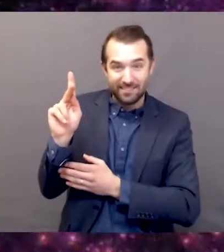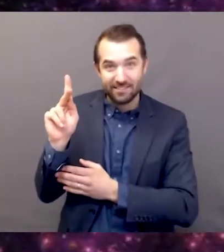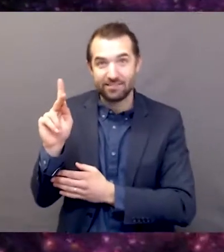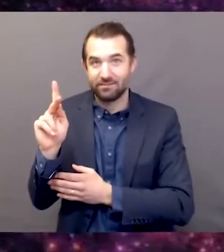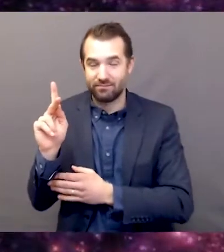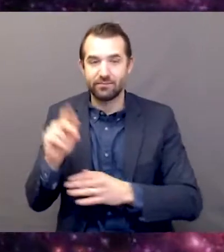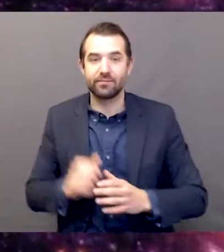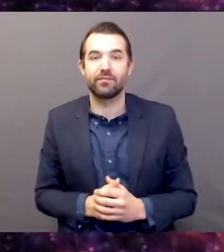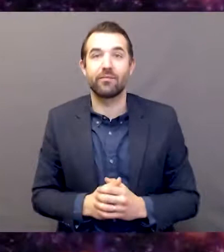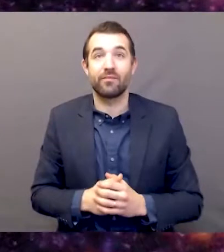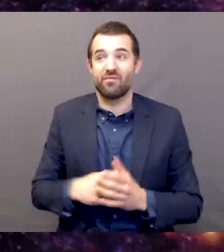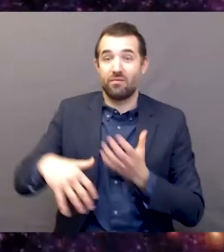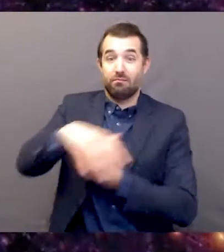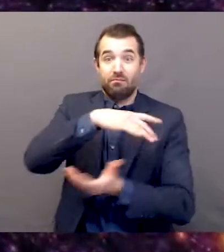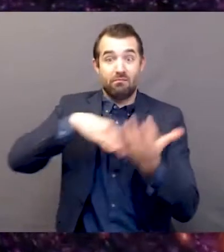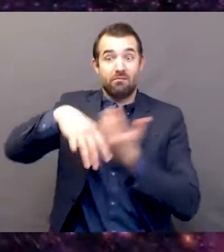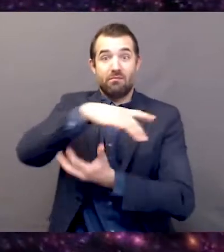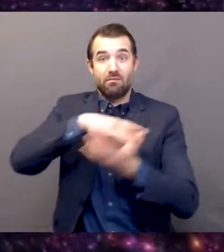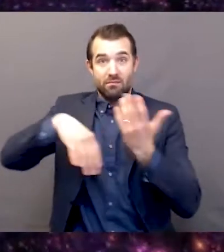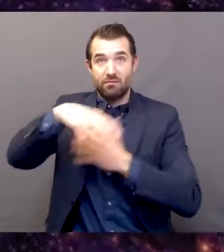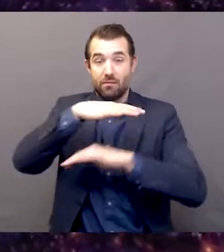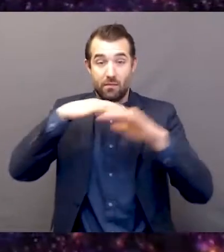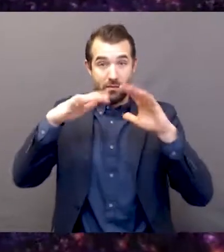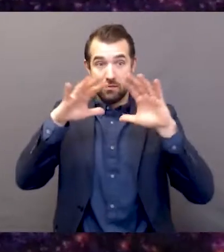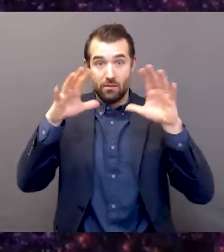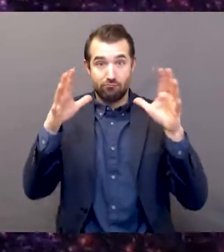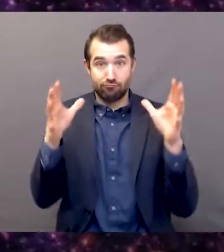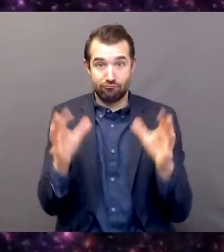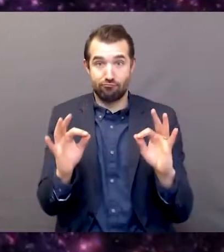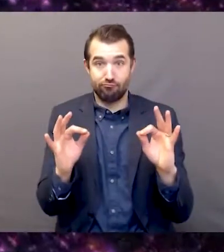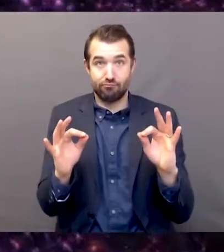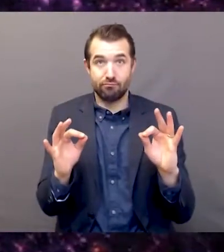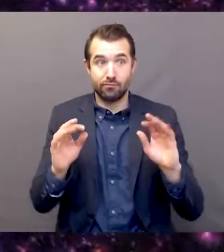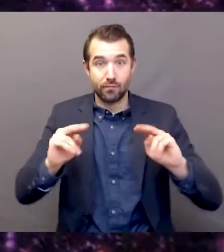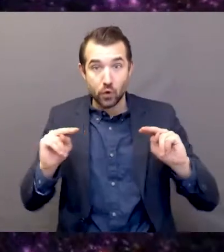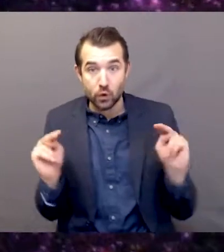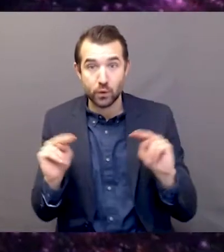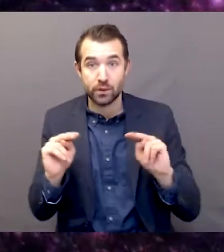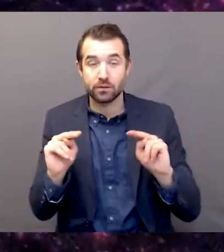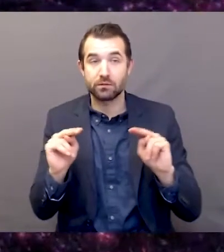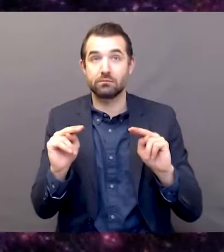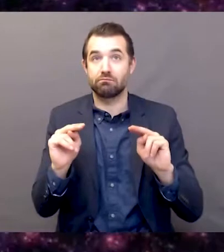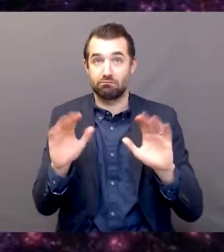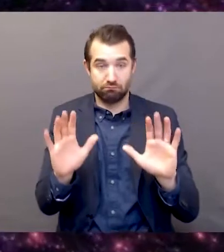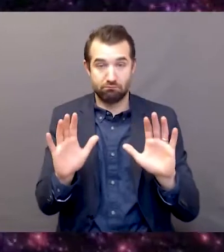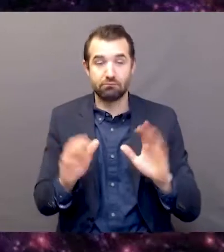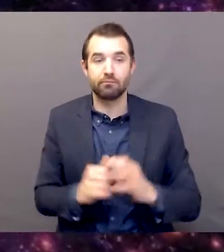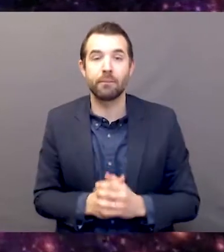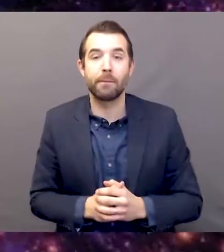moving electrons, and the cosmic soup became neutral. At this moment, 380,000 years after the Big